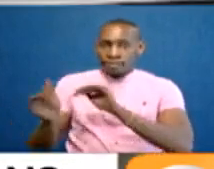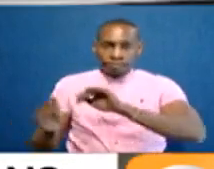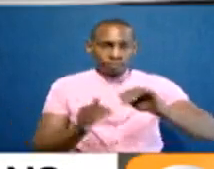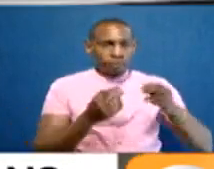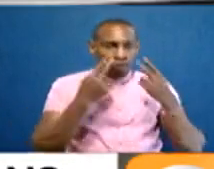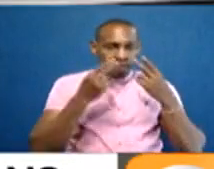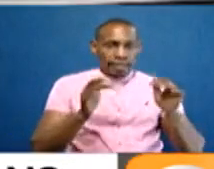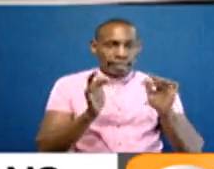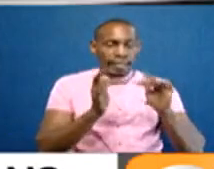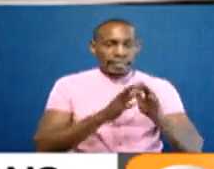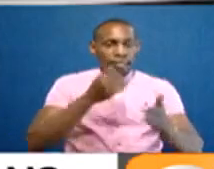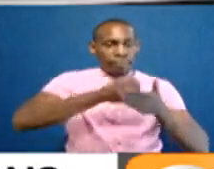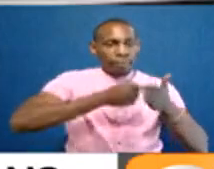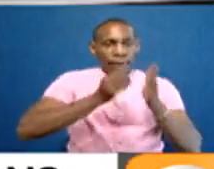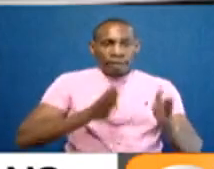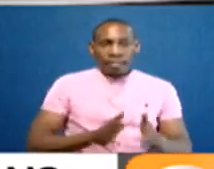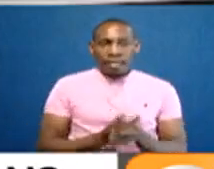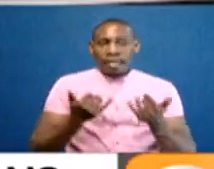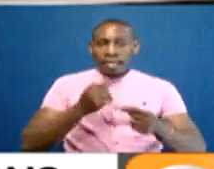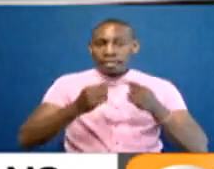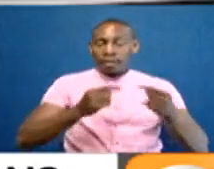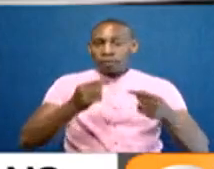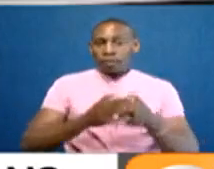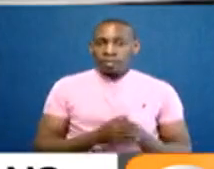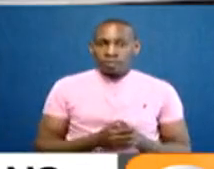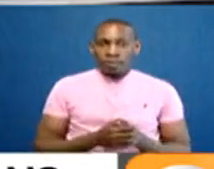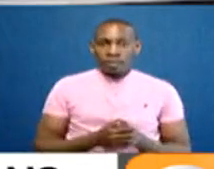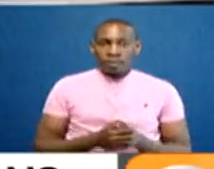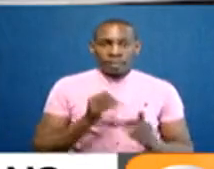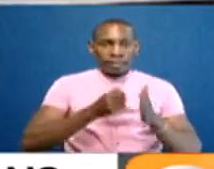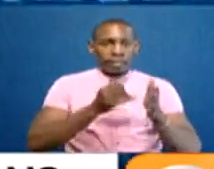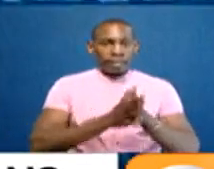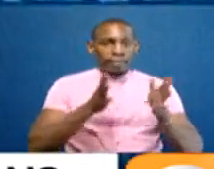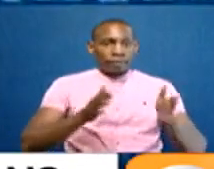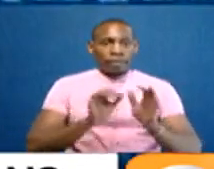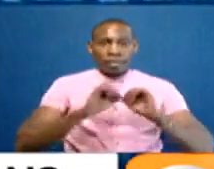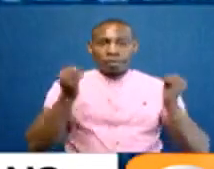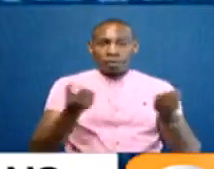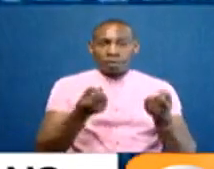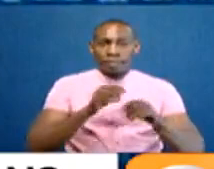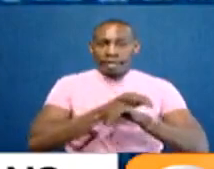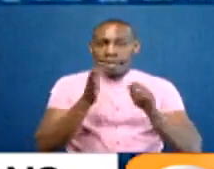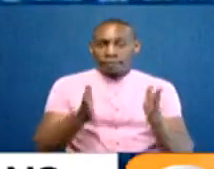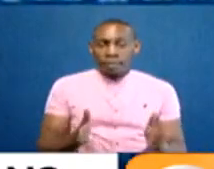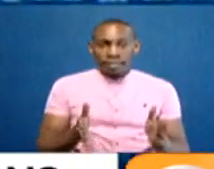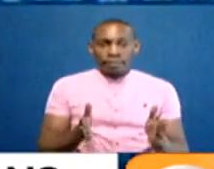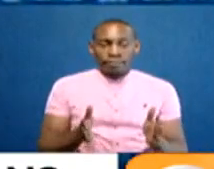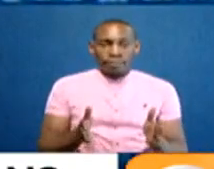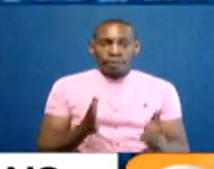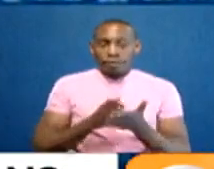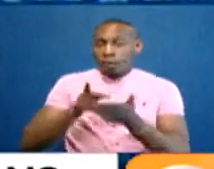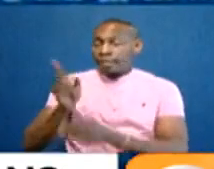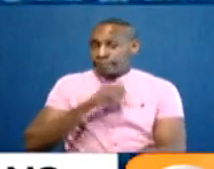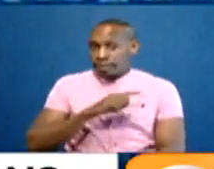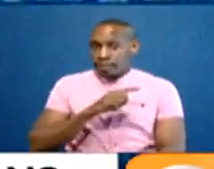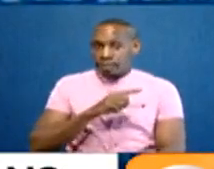online soldiers and the fact that this is fast becoming a cottage industry in terms of social media influencers that are actually paid